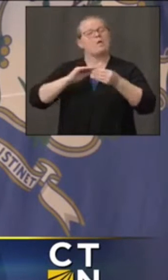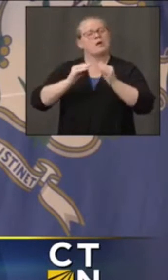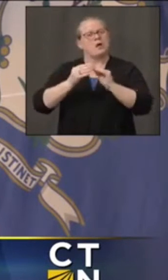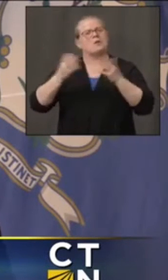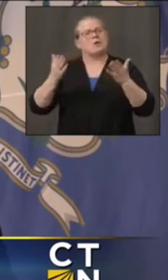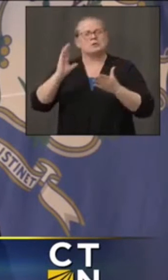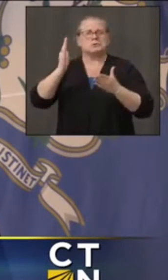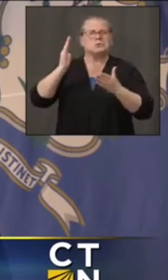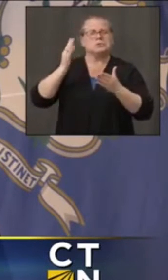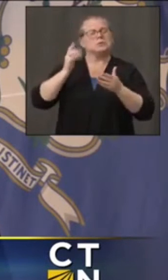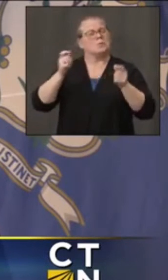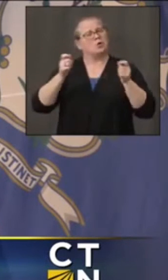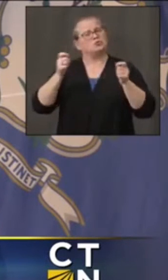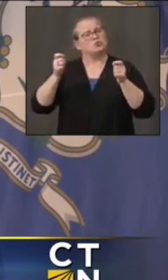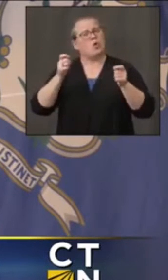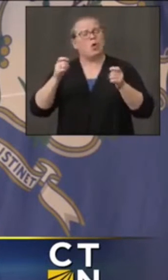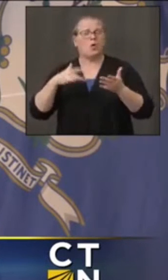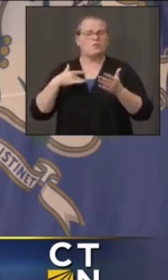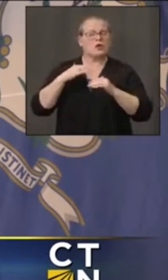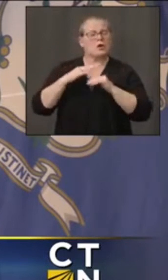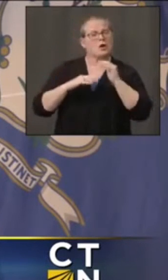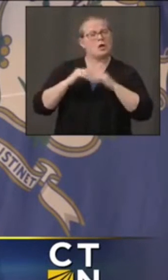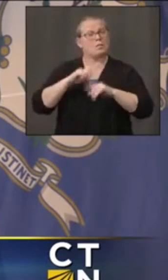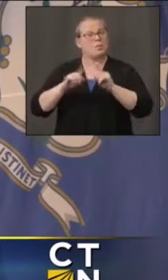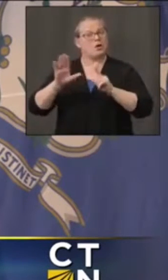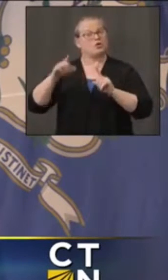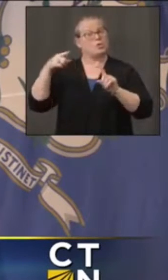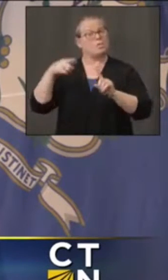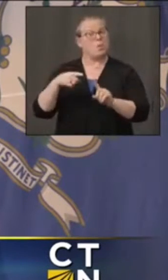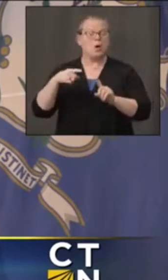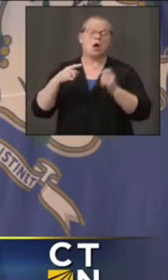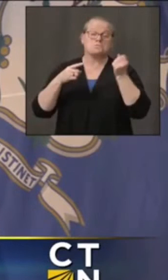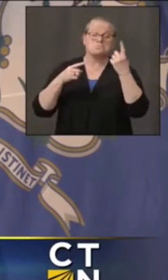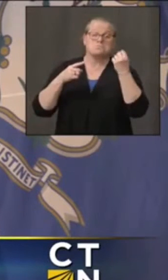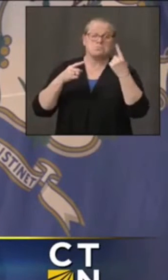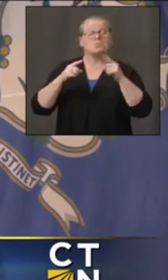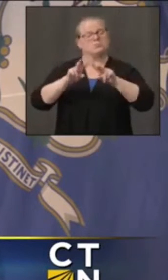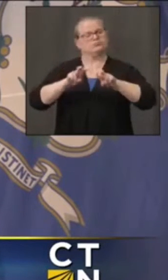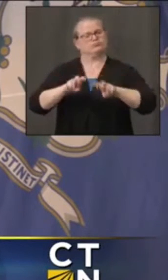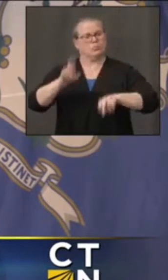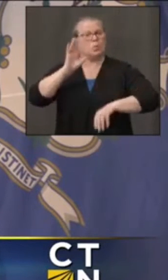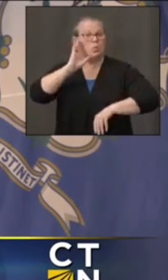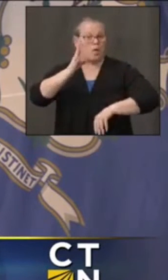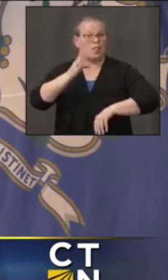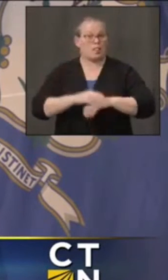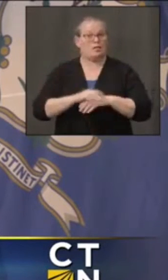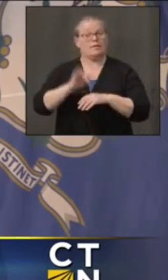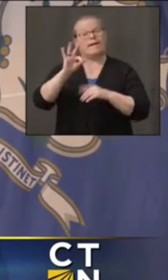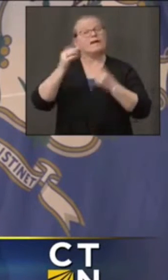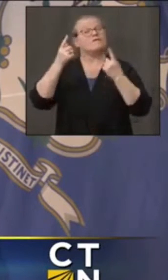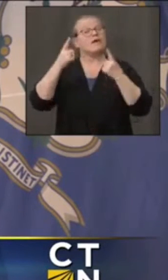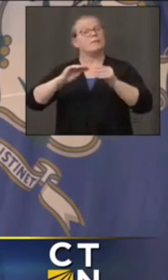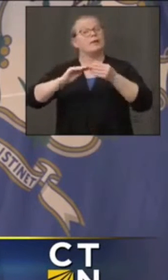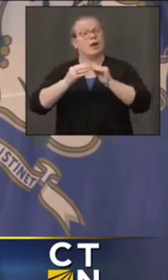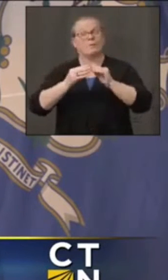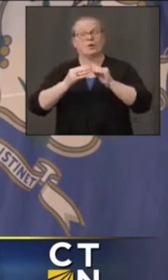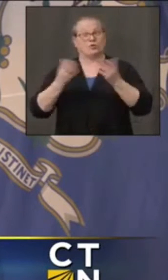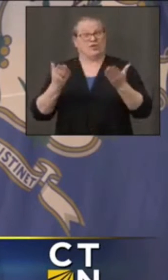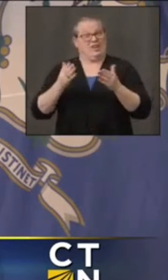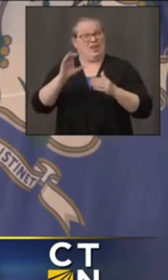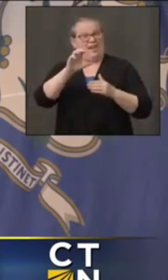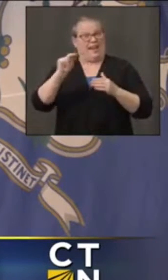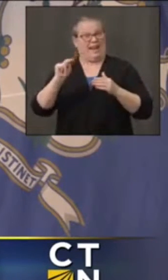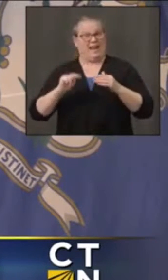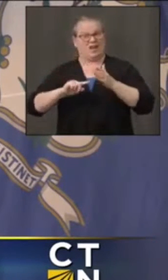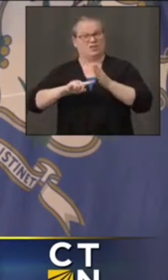point, we're going to take a look at it. If you get around that 5-6% range, we're going to have to think about how we can contain